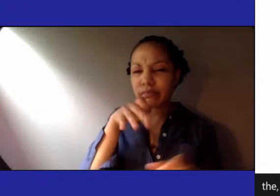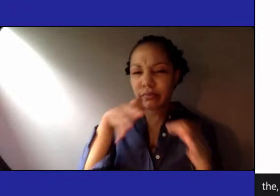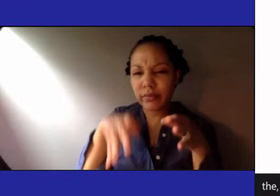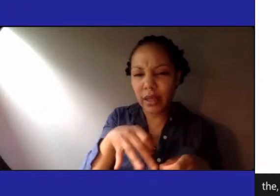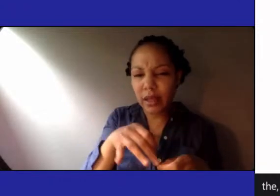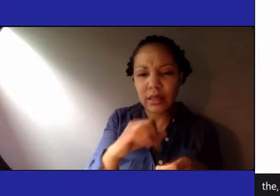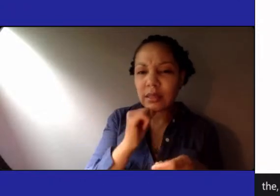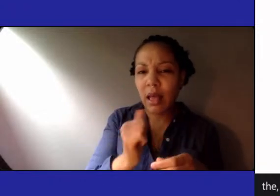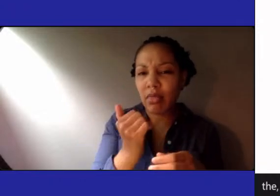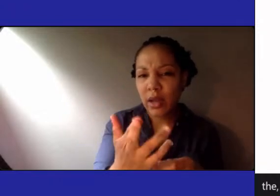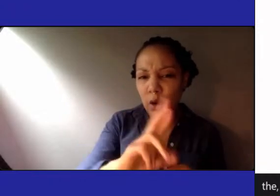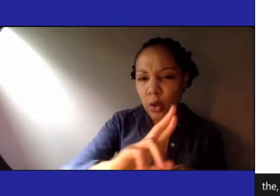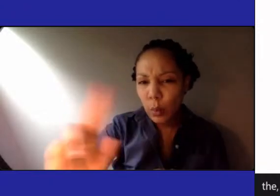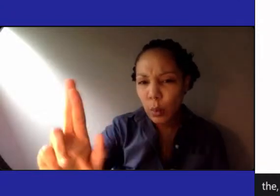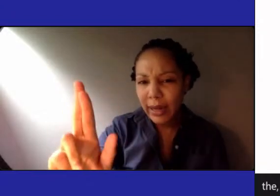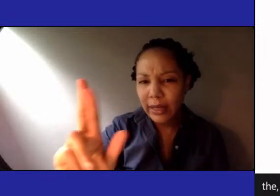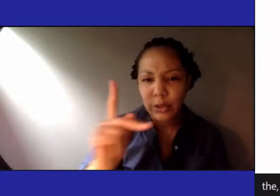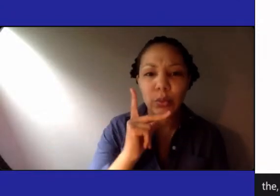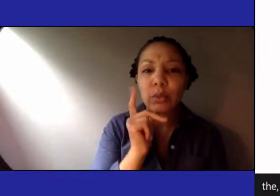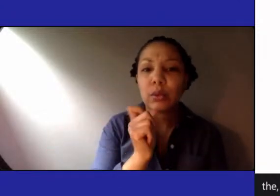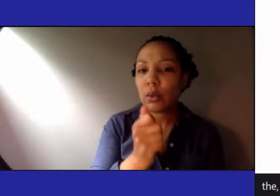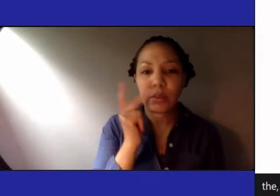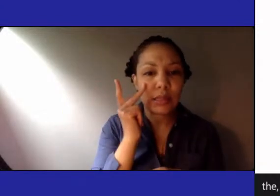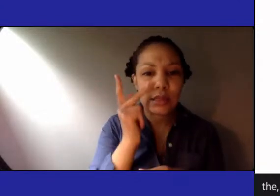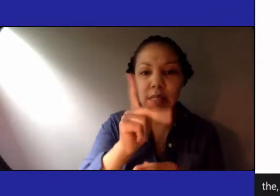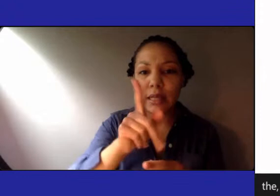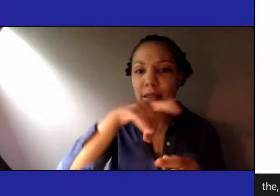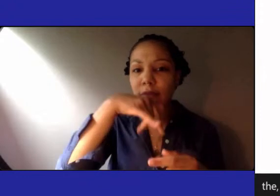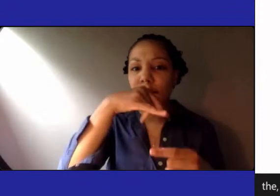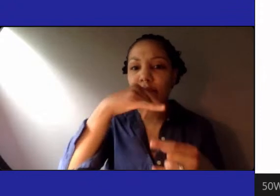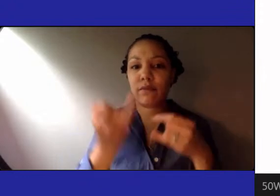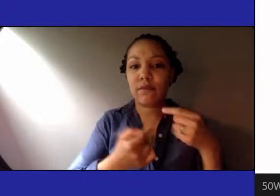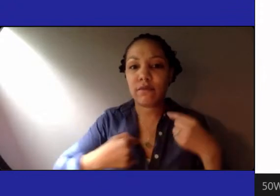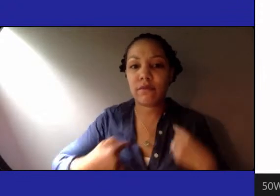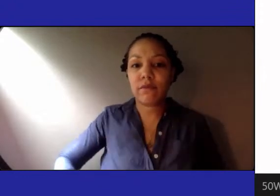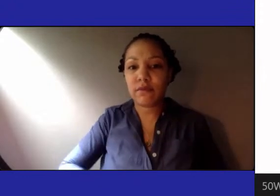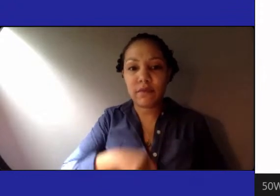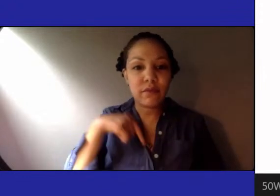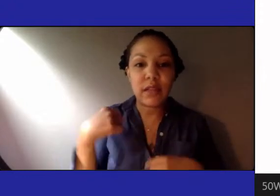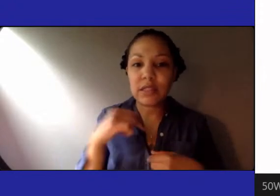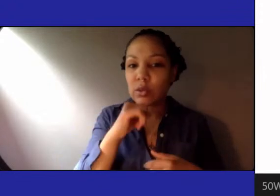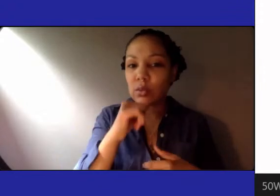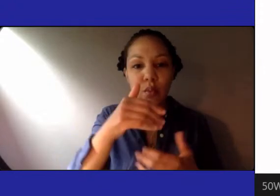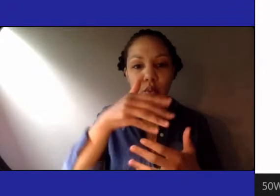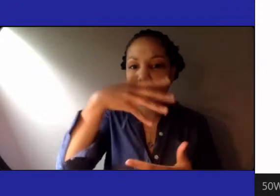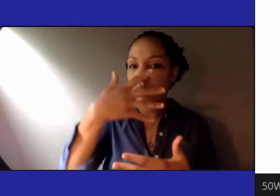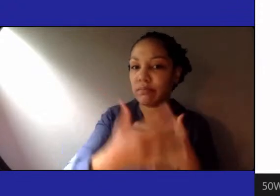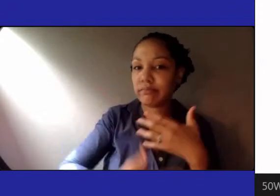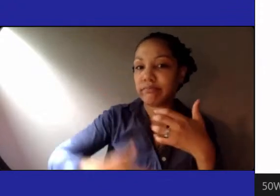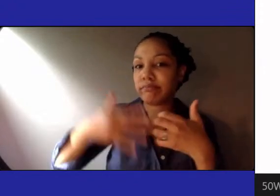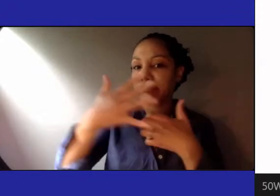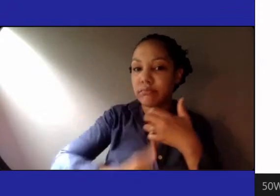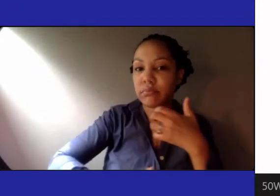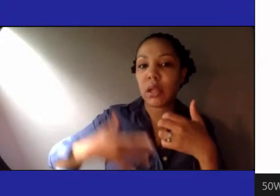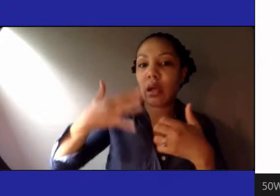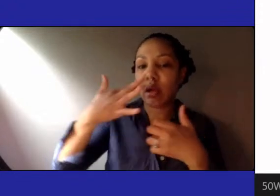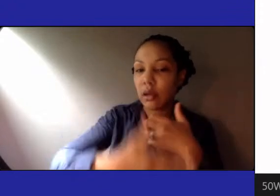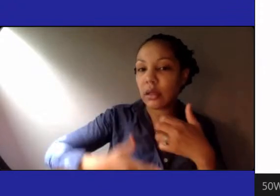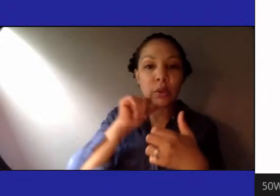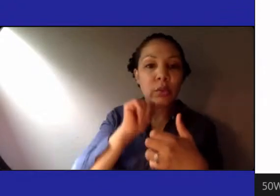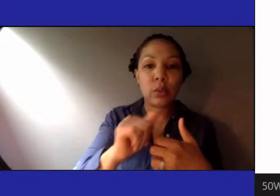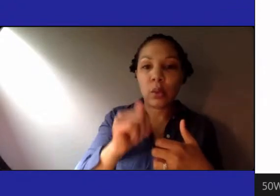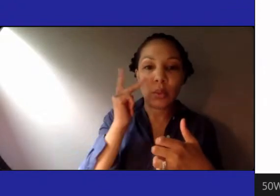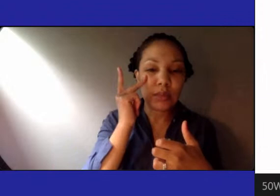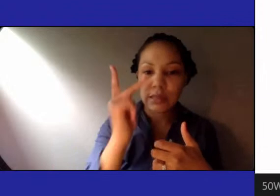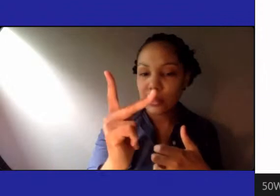you don't see the vessel? You don't see the way you vessel see it going here, right. because what lights up is the blood, Right. which has